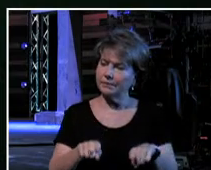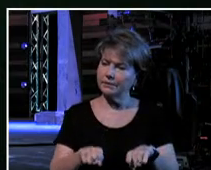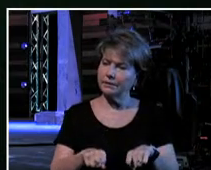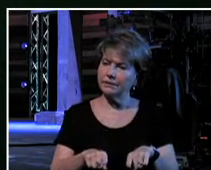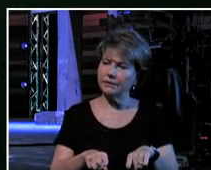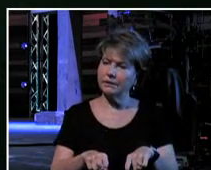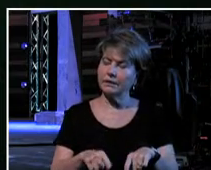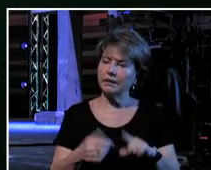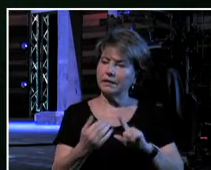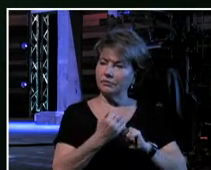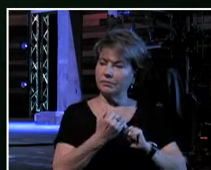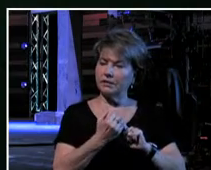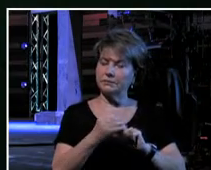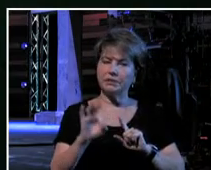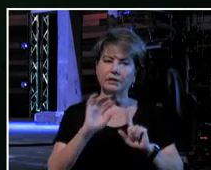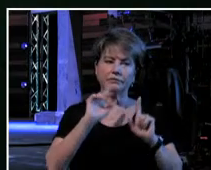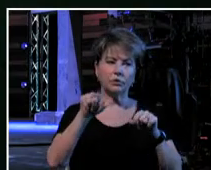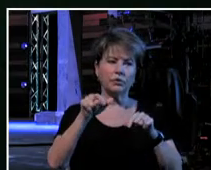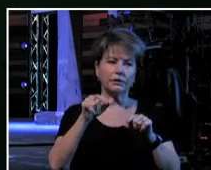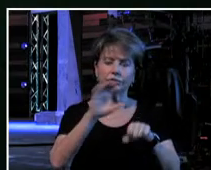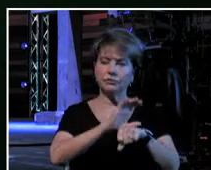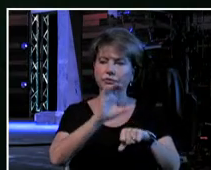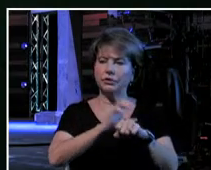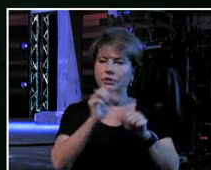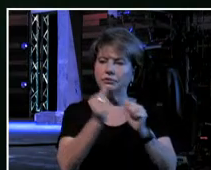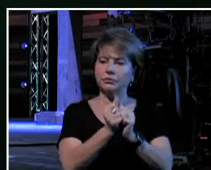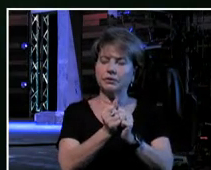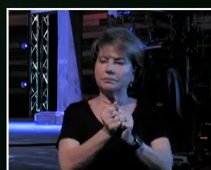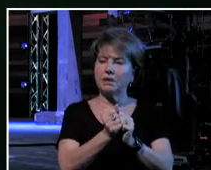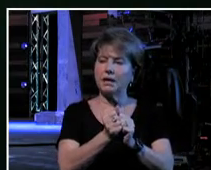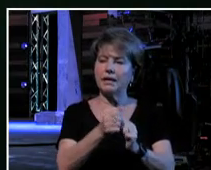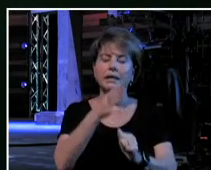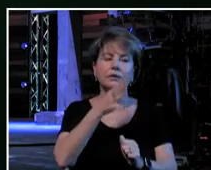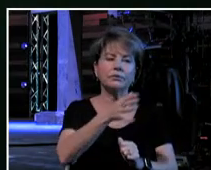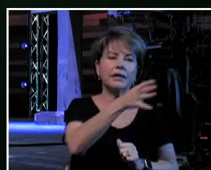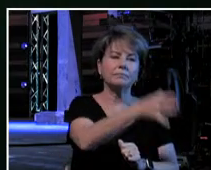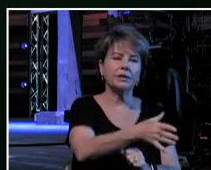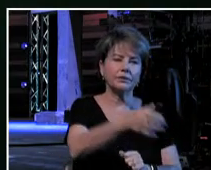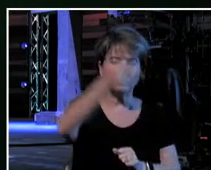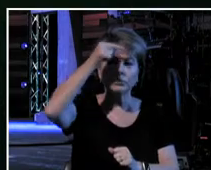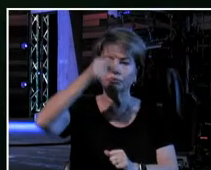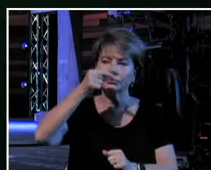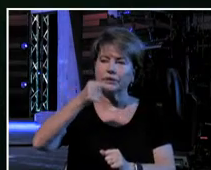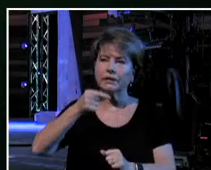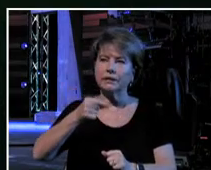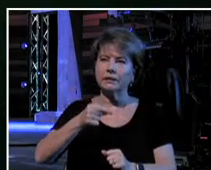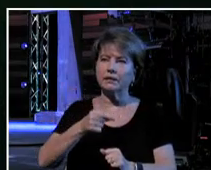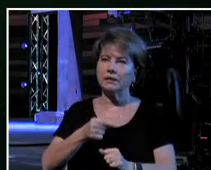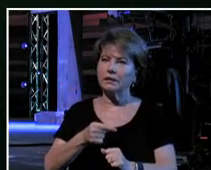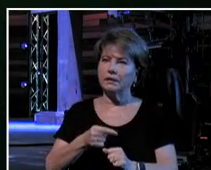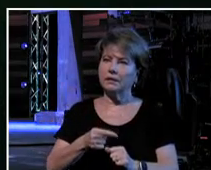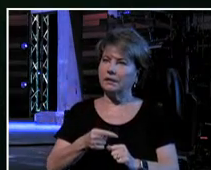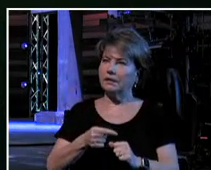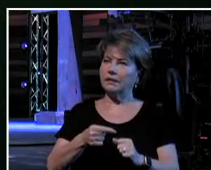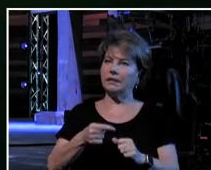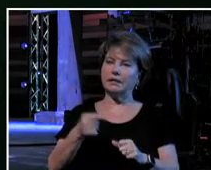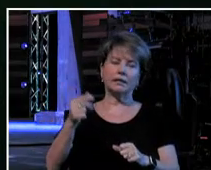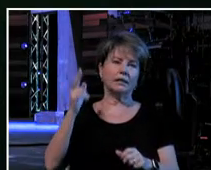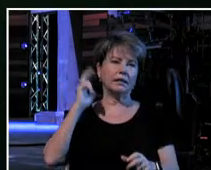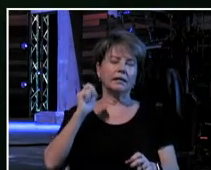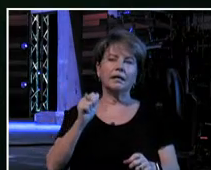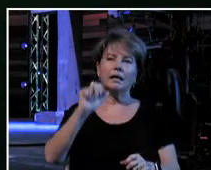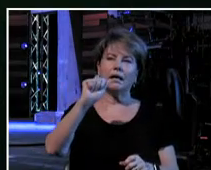to church with my grandma in the Greek Orthodox Church. It sounds like this. Apistos alapistos. Can you say that